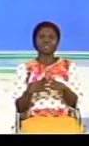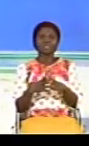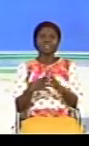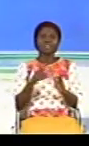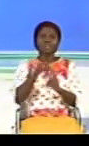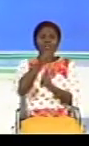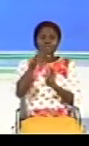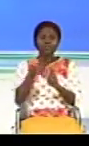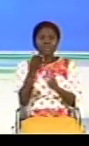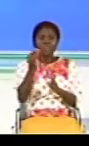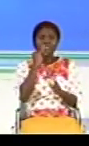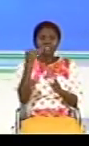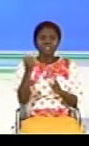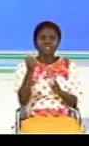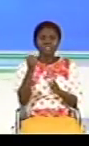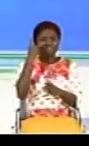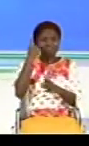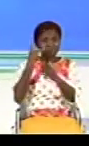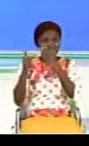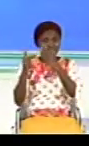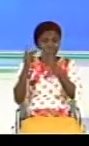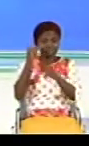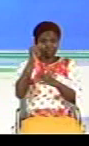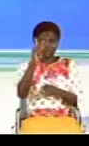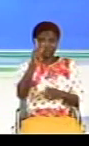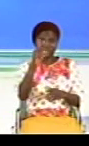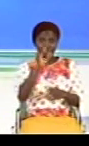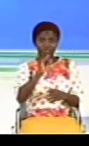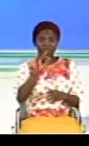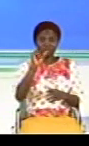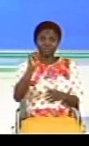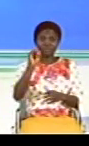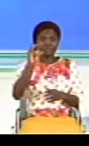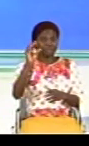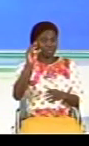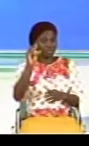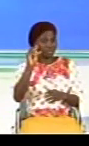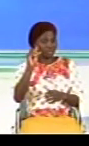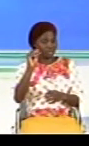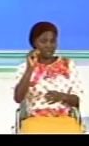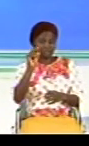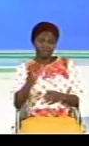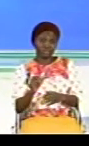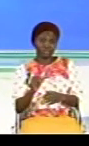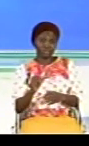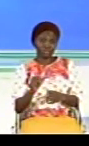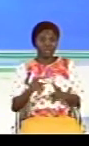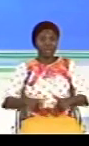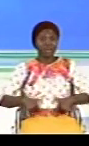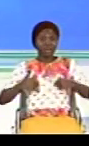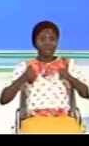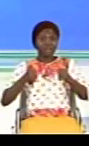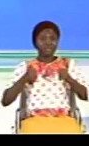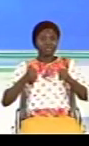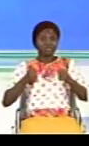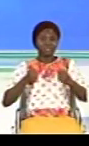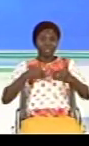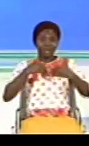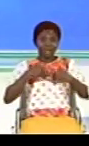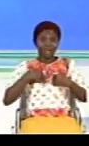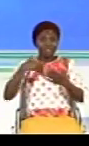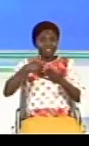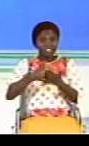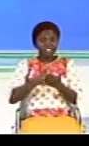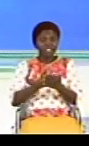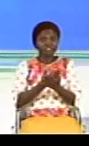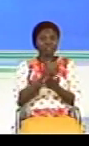dream, when there's a vision, life takes on a new meaning. Life takes on a happy